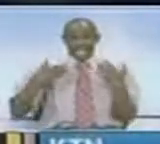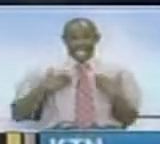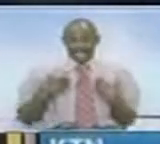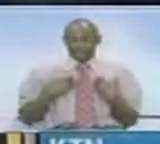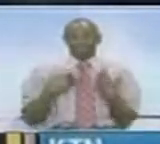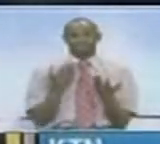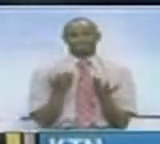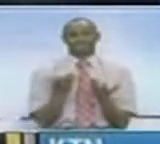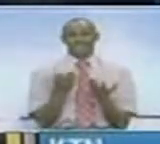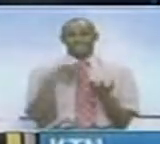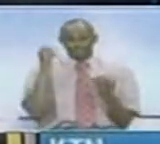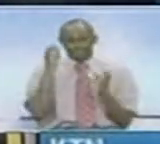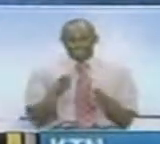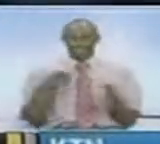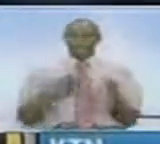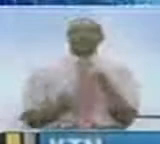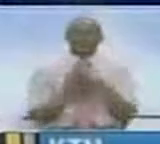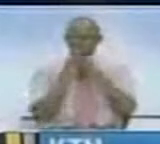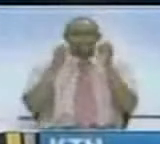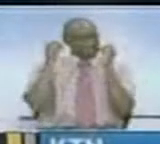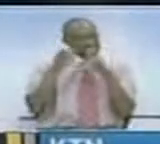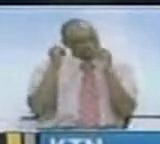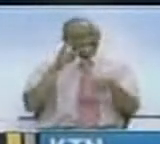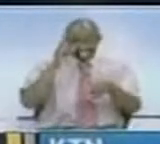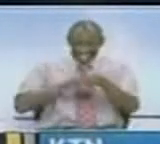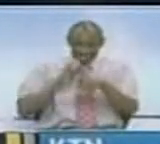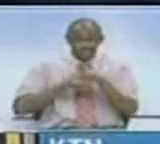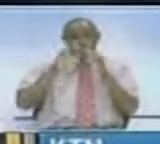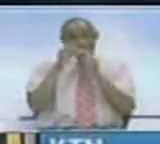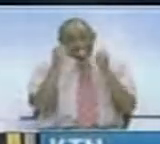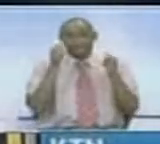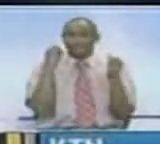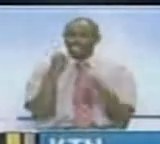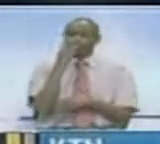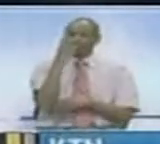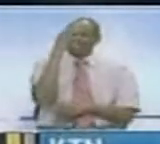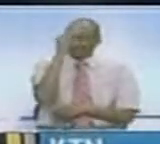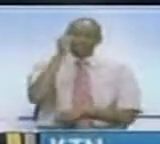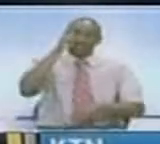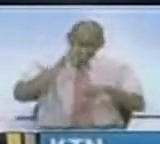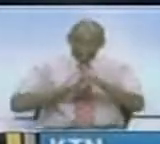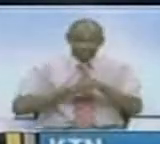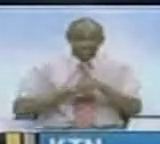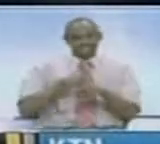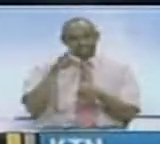most appearances is Lothar Matthäus from Germany, who has played in the World Cup 25 times.